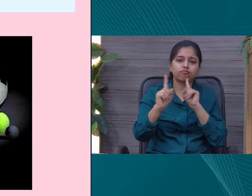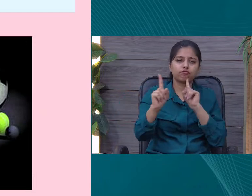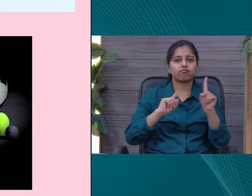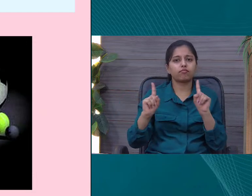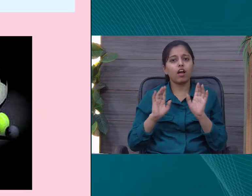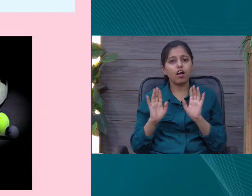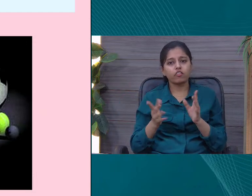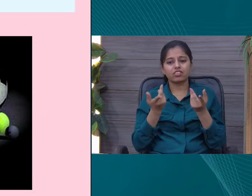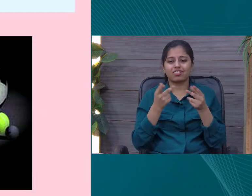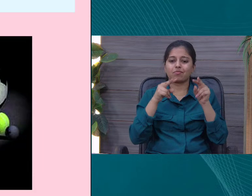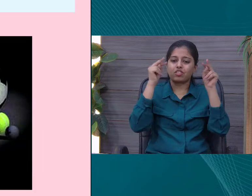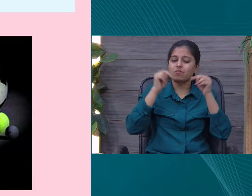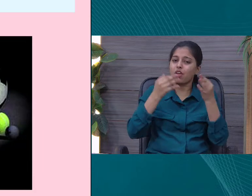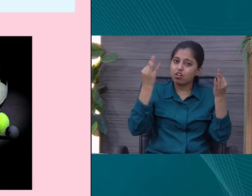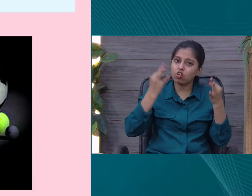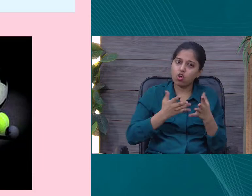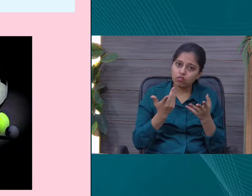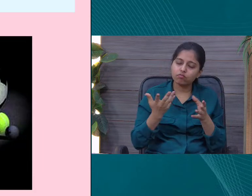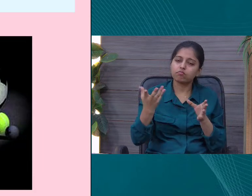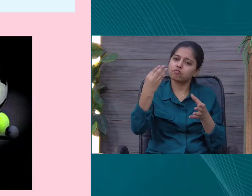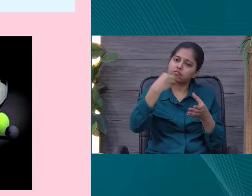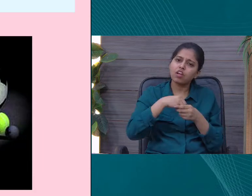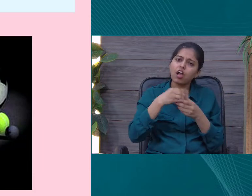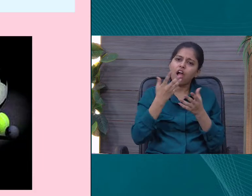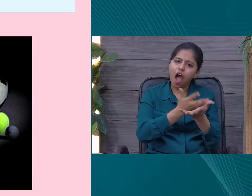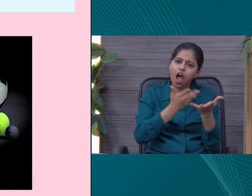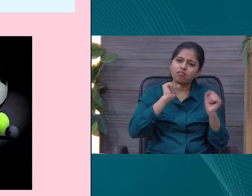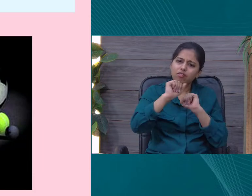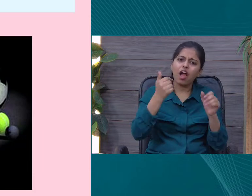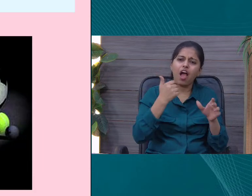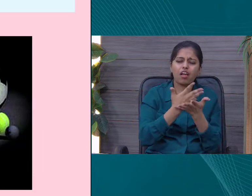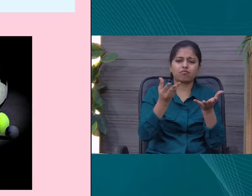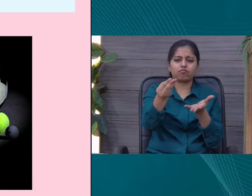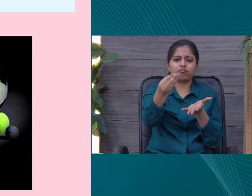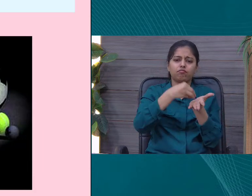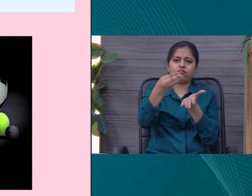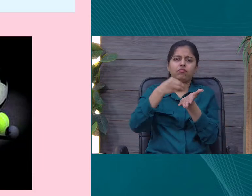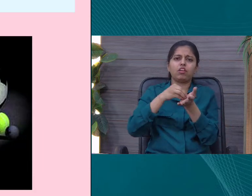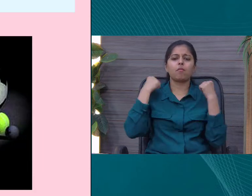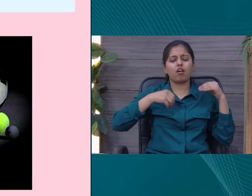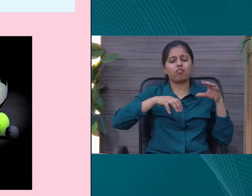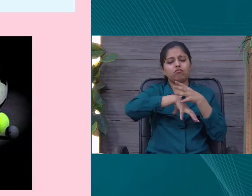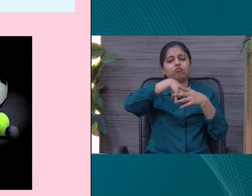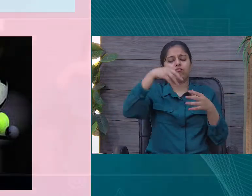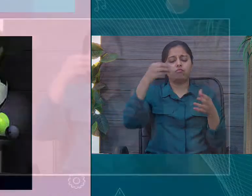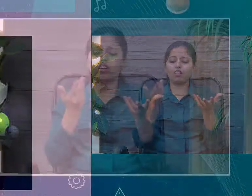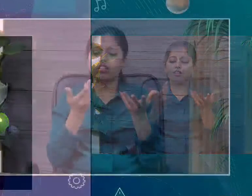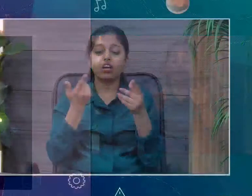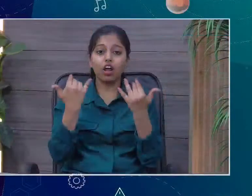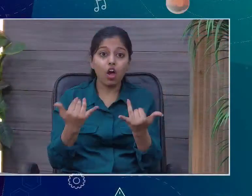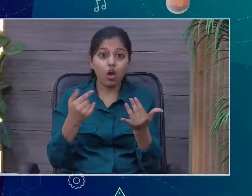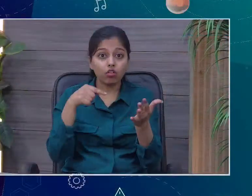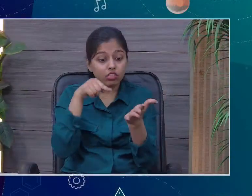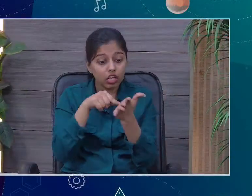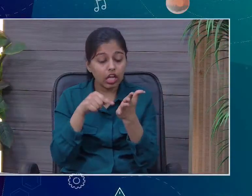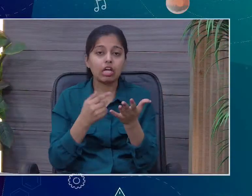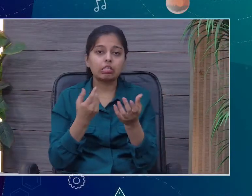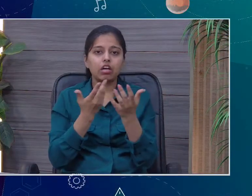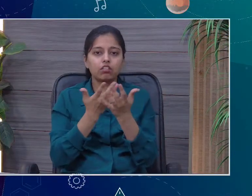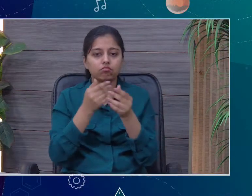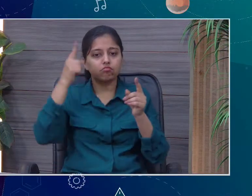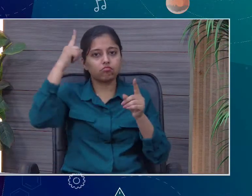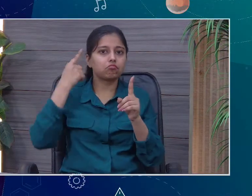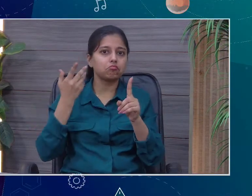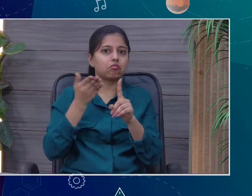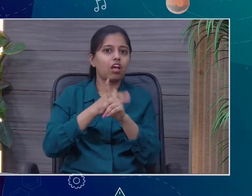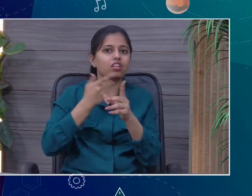child with special needs, they can take out one or two things out of their bags, and now they can create a shadow, and